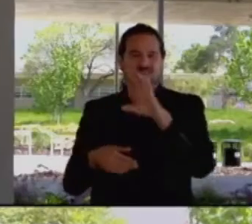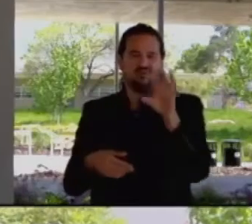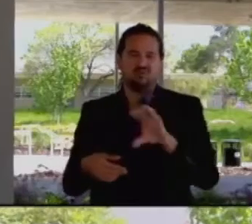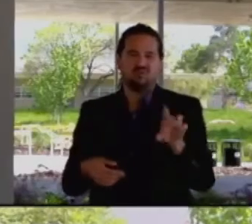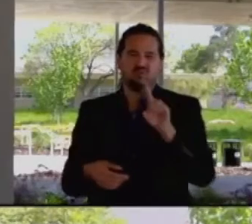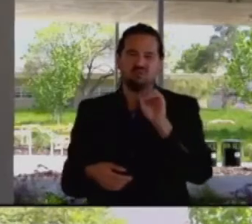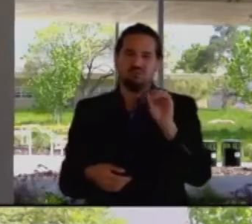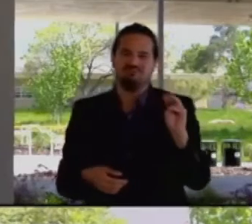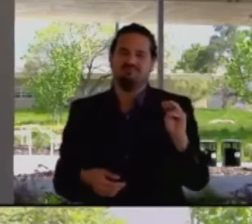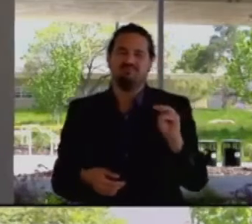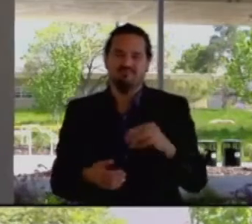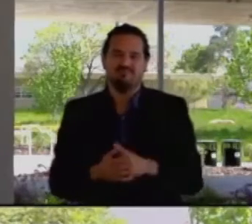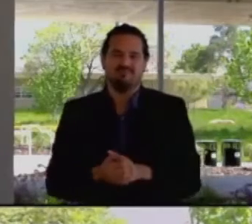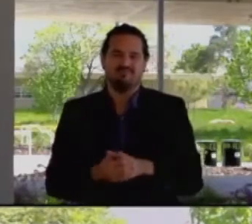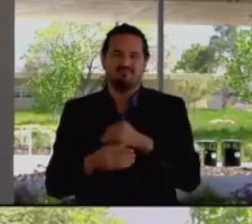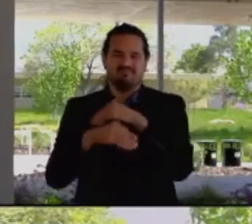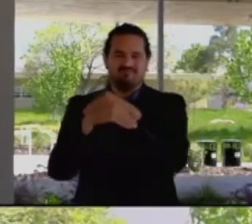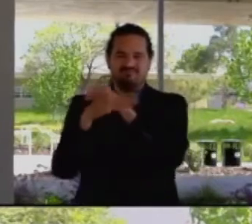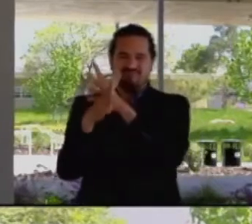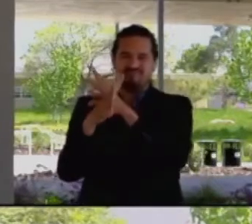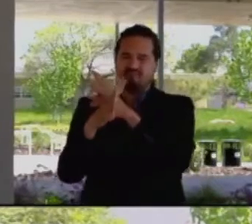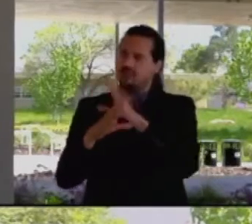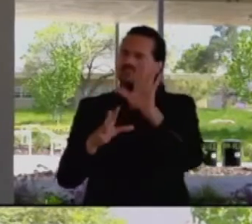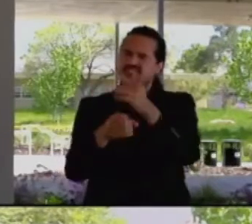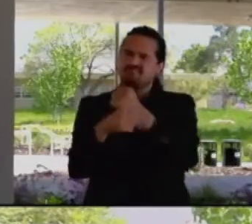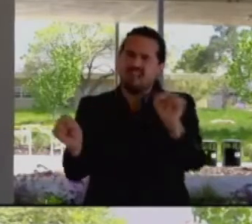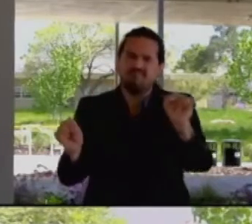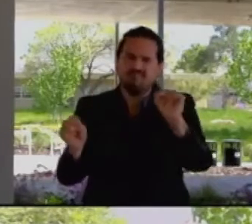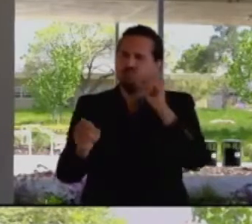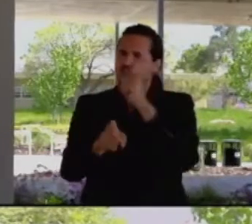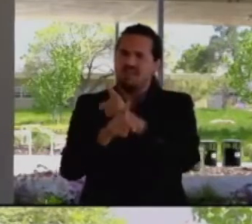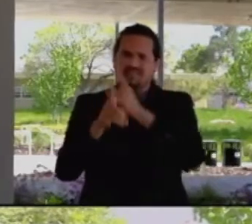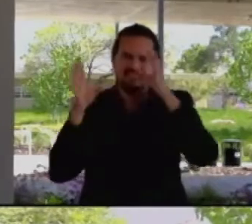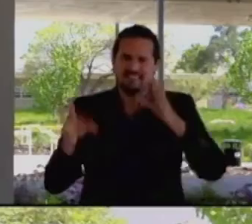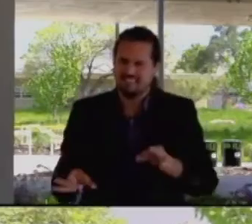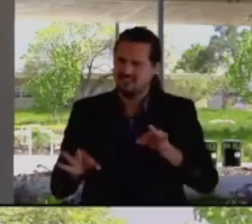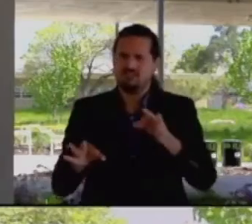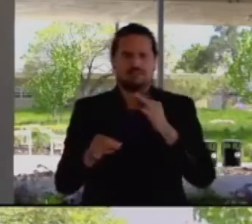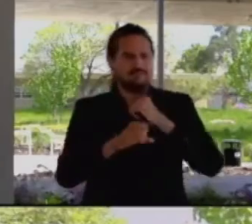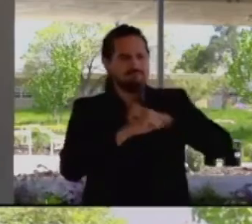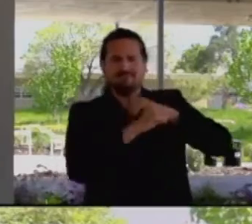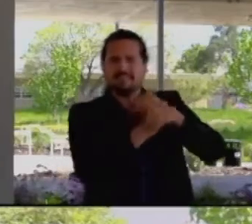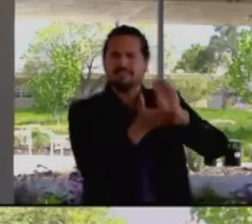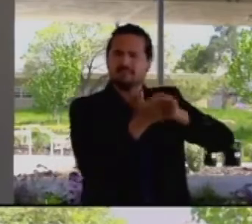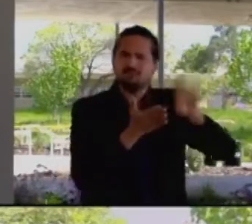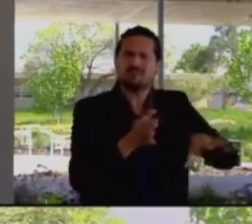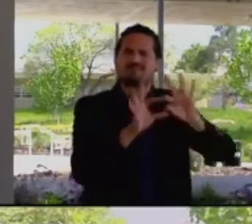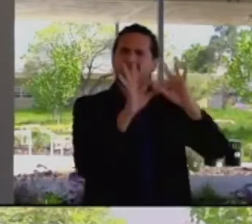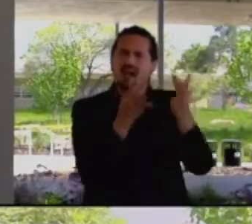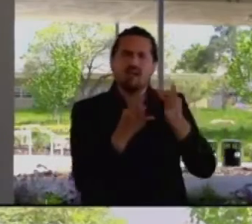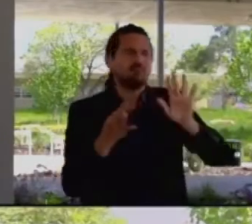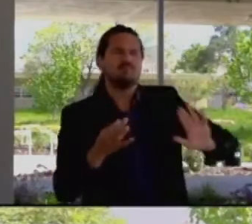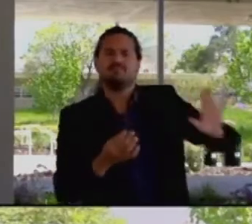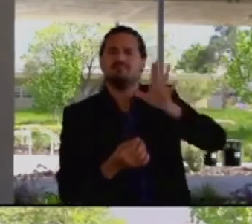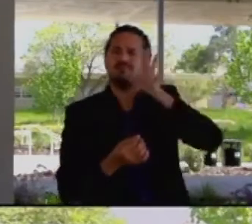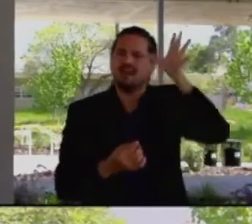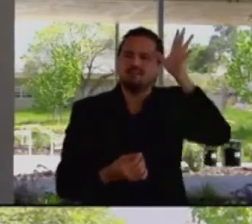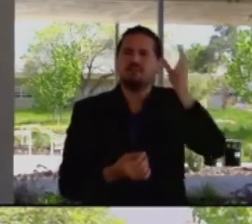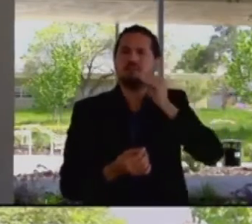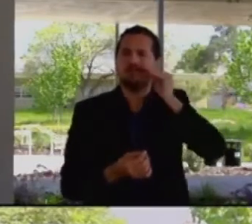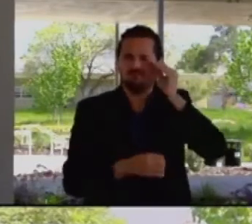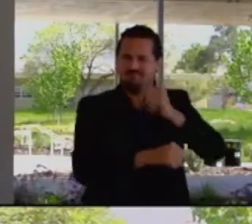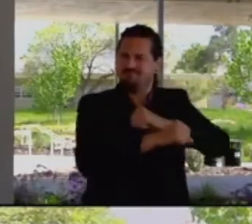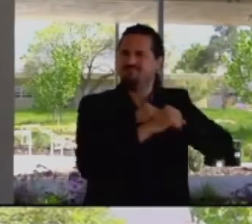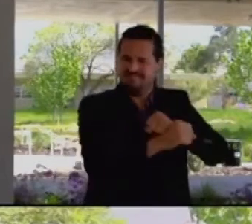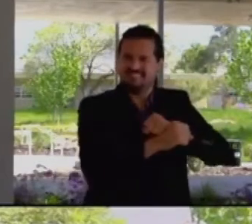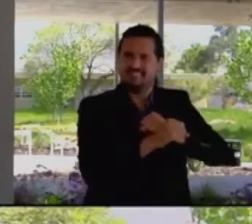our community and our students safe is what's most important. But we also have a solution where we can bring students back,